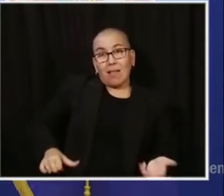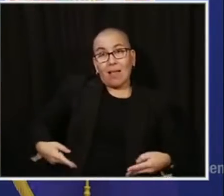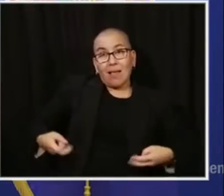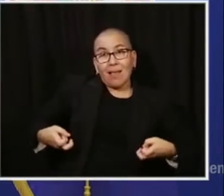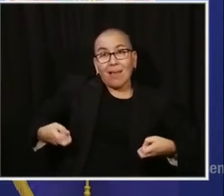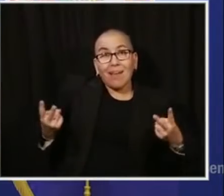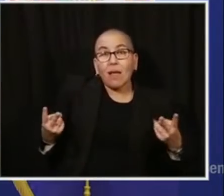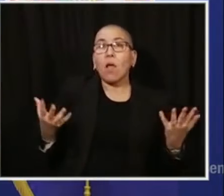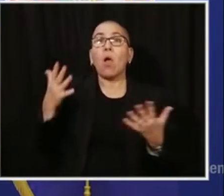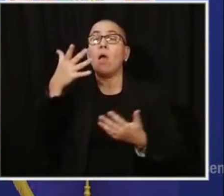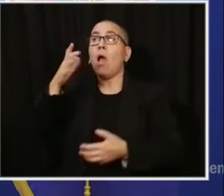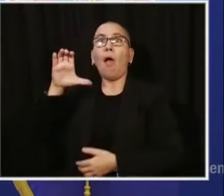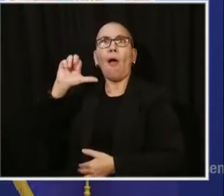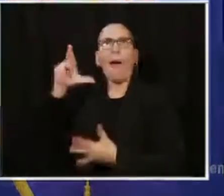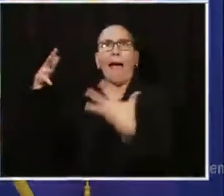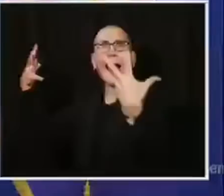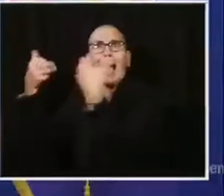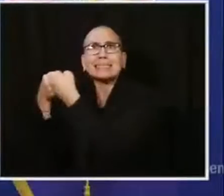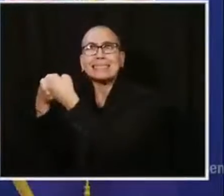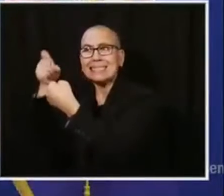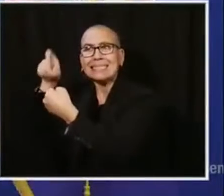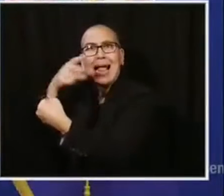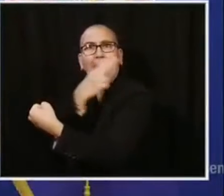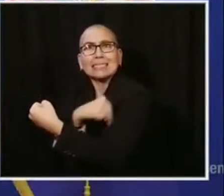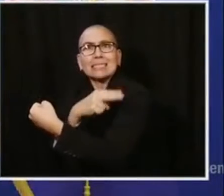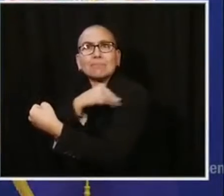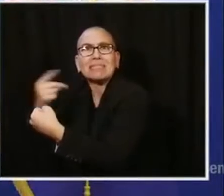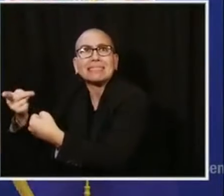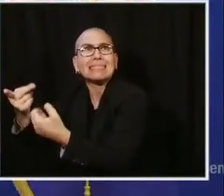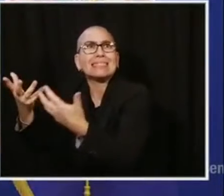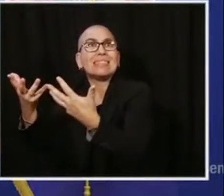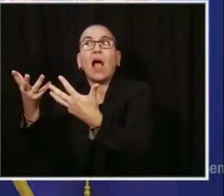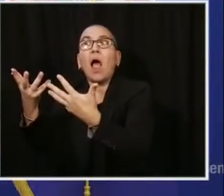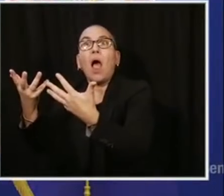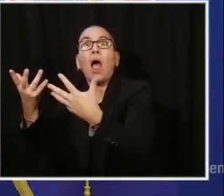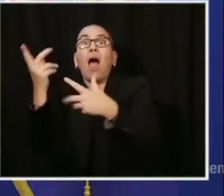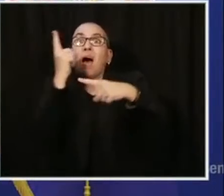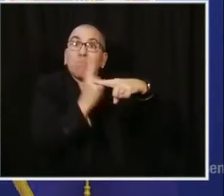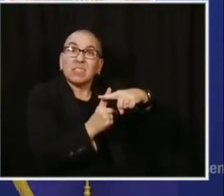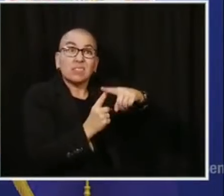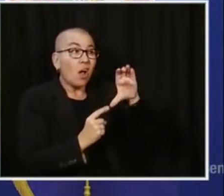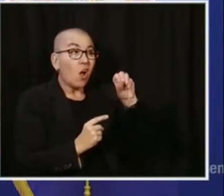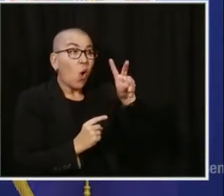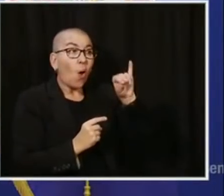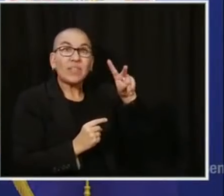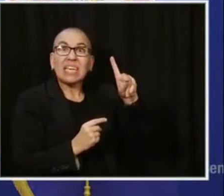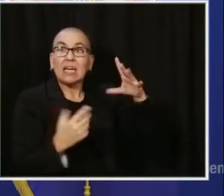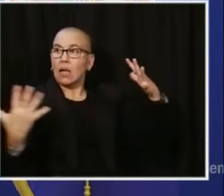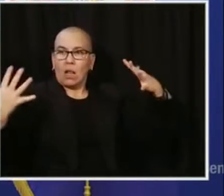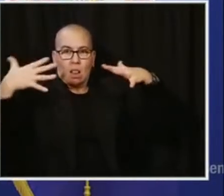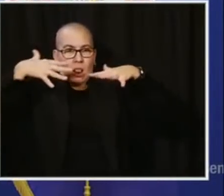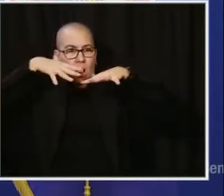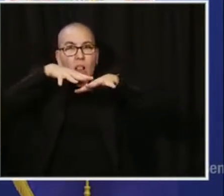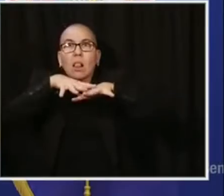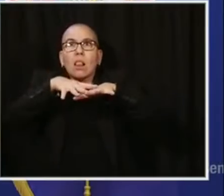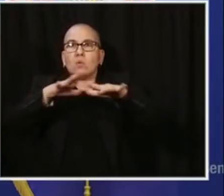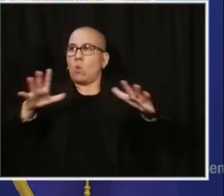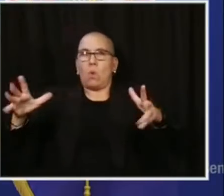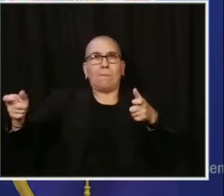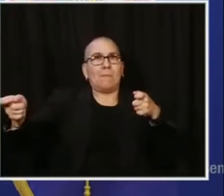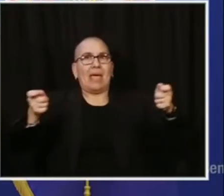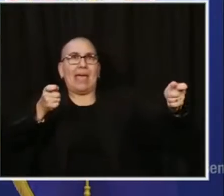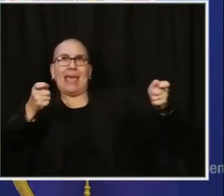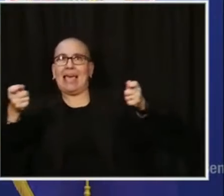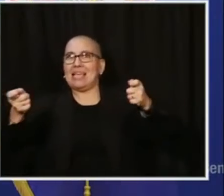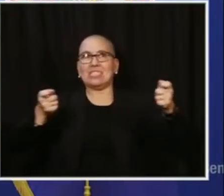that. And there's enough built into it if certain things happen. But this is not a certain thing. For those who are wondering right now,